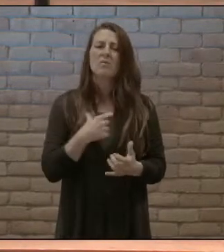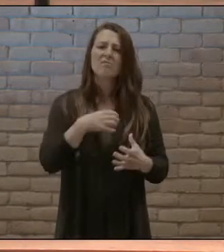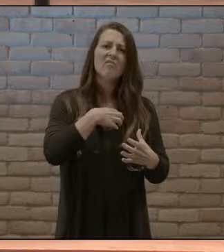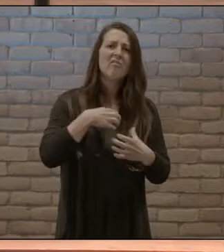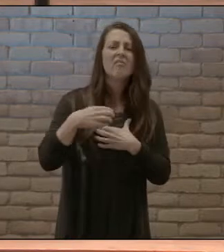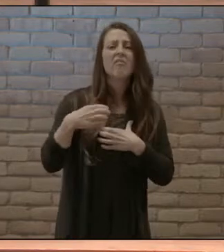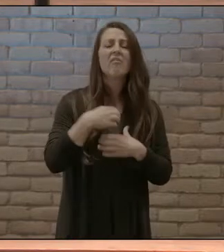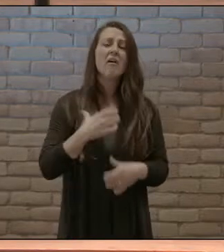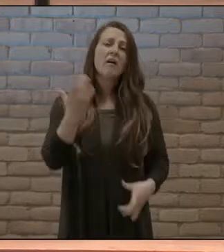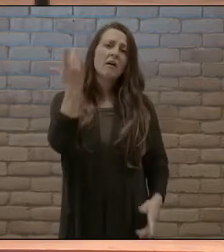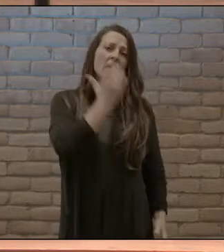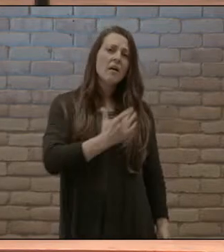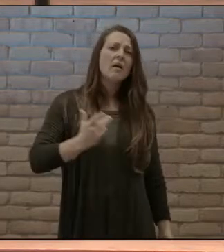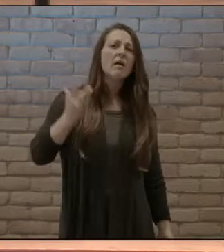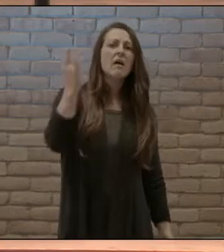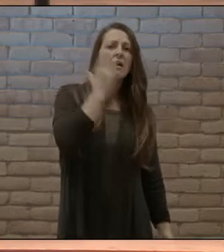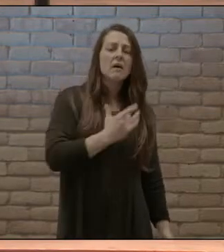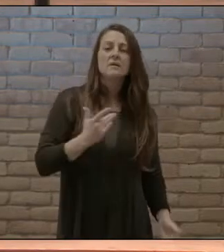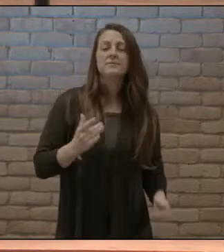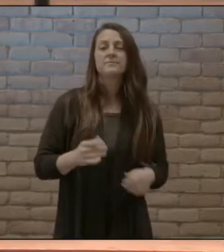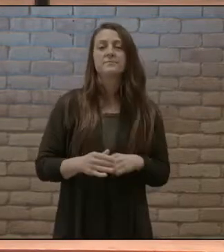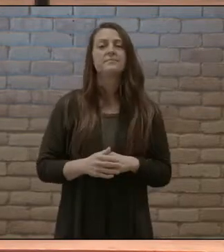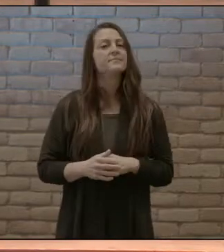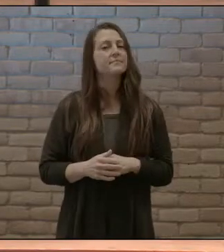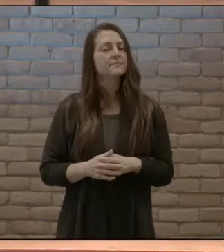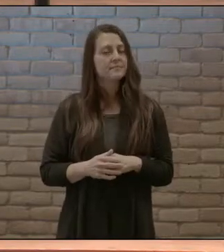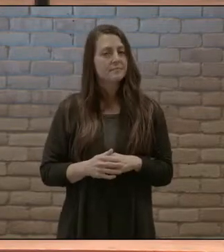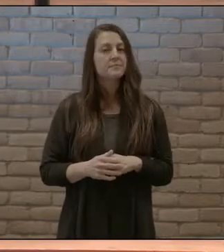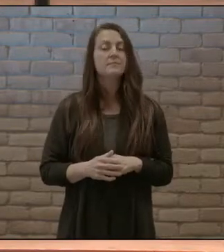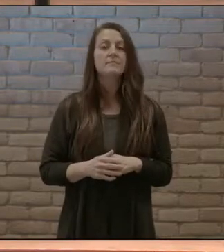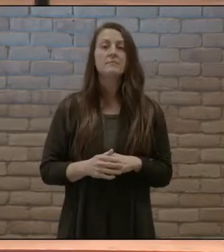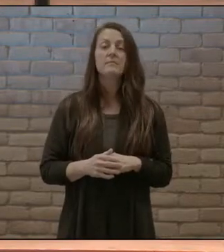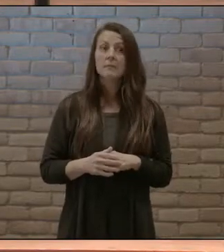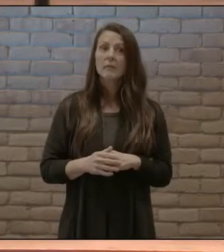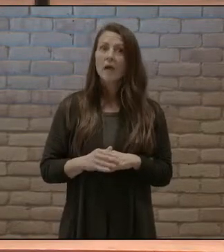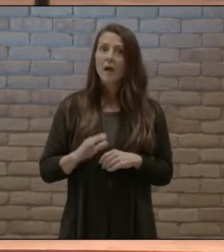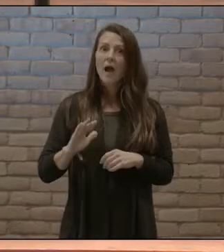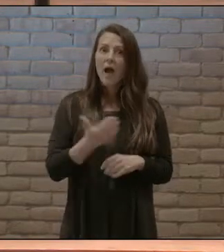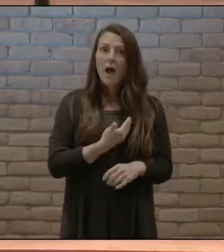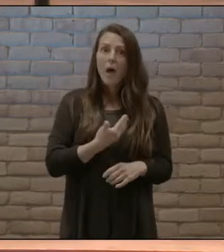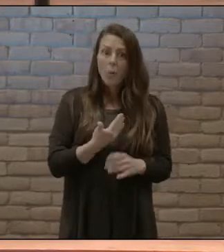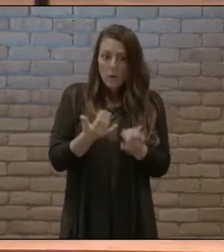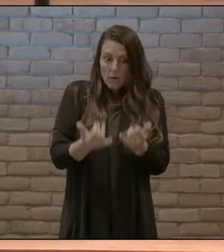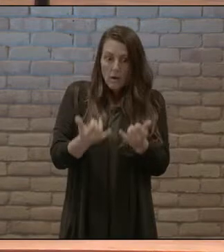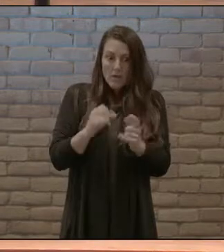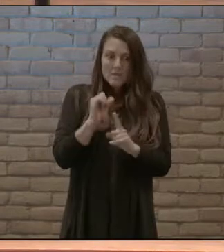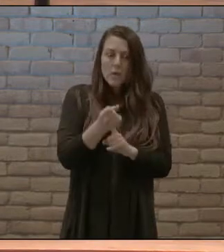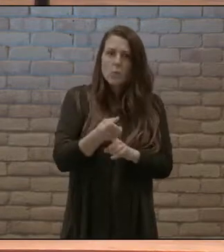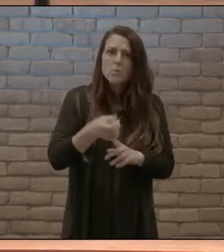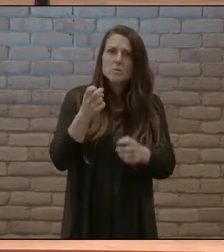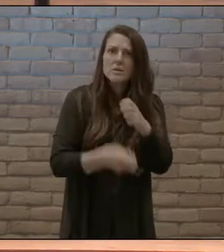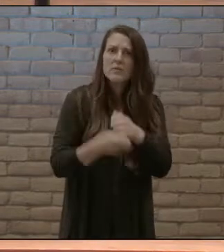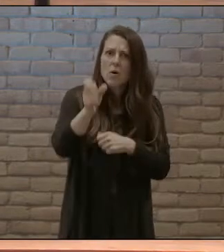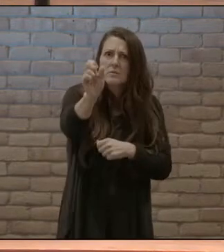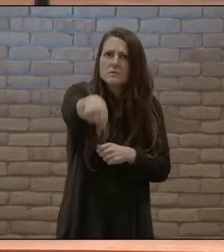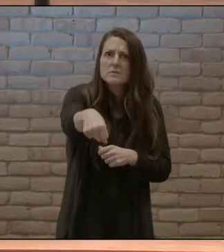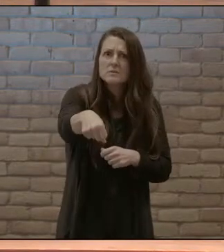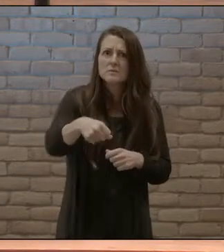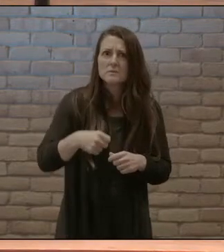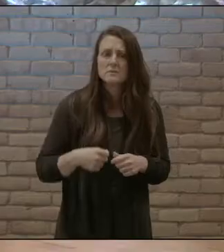me. And that's not to say that our current situation isn't difficult. It